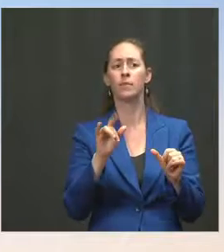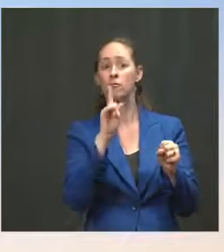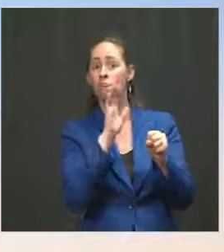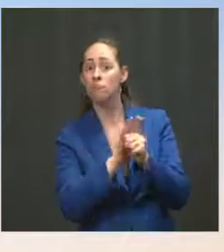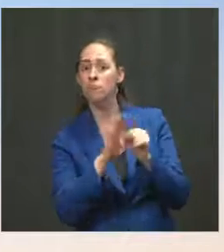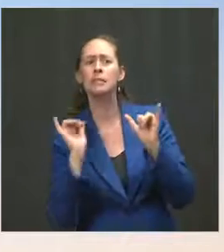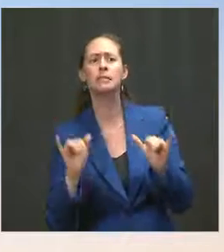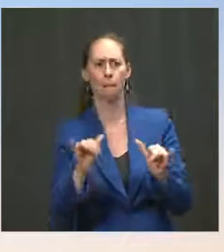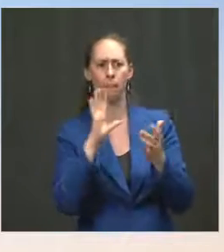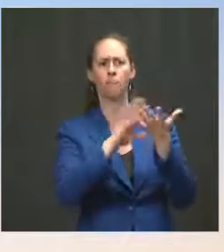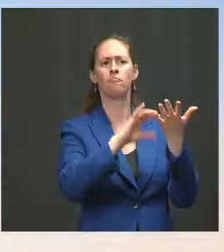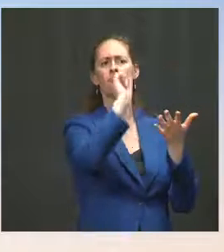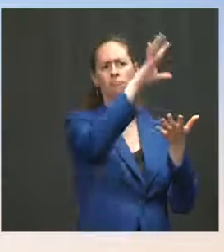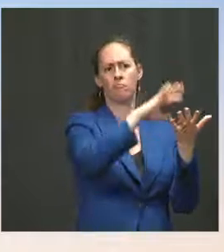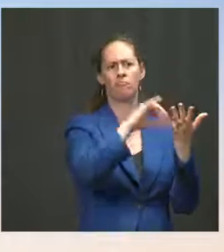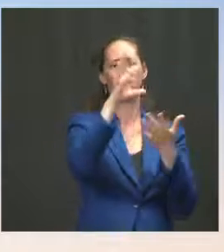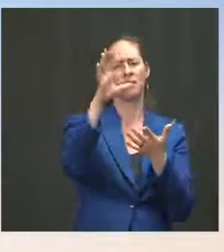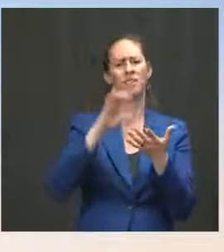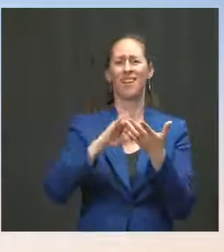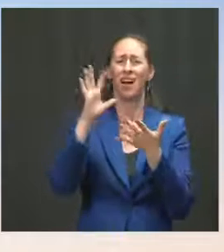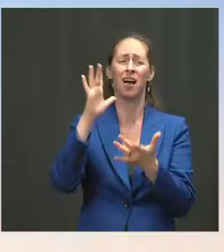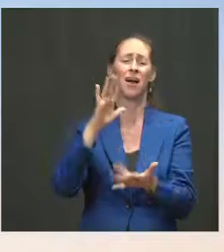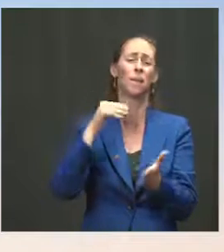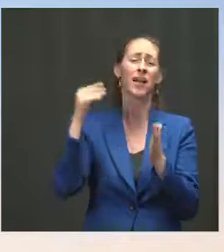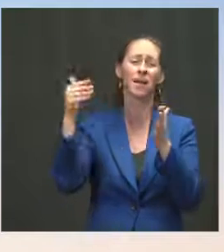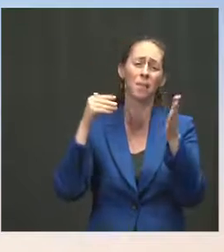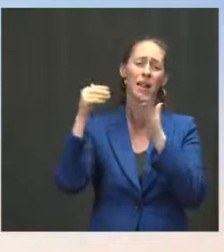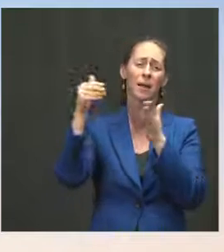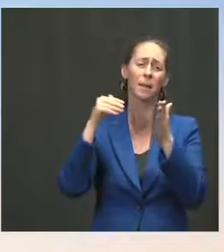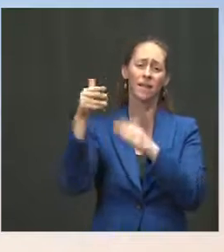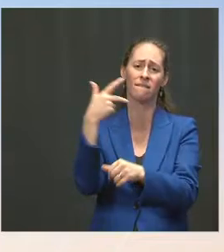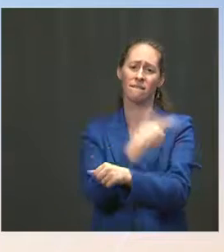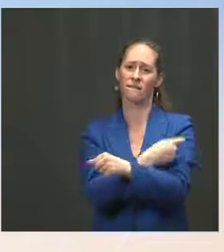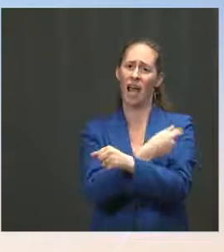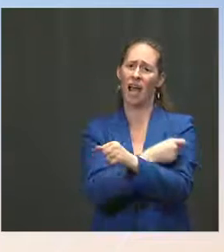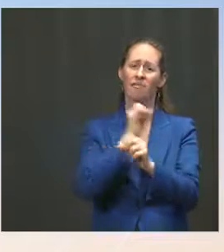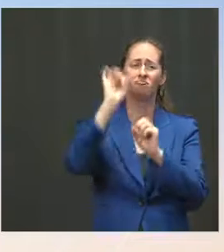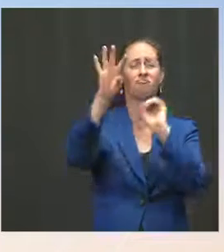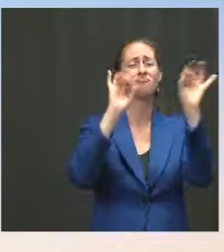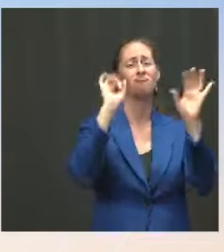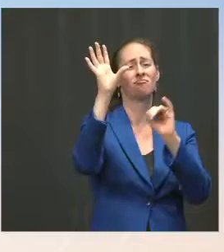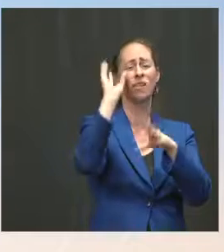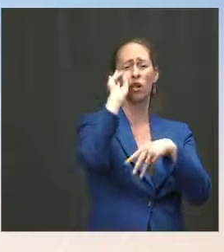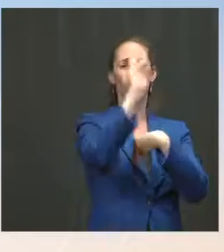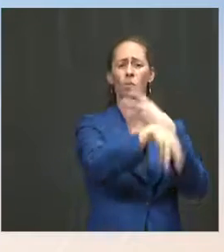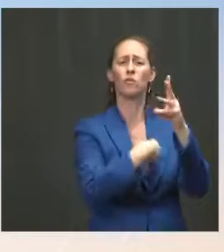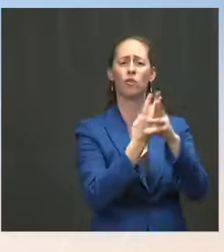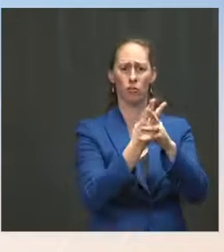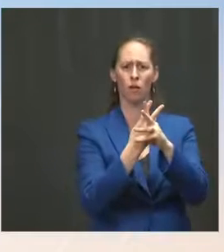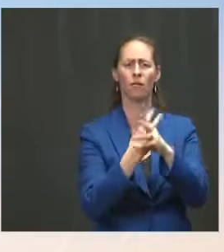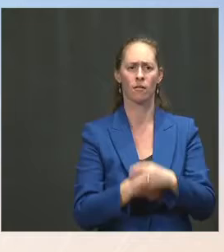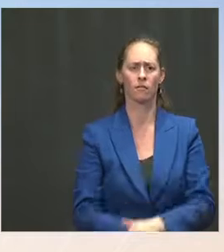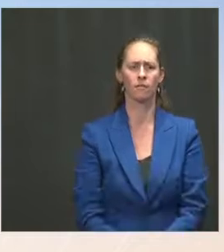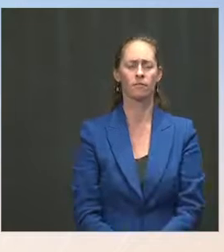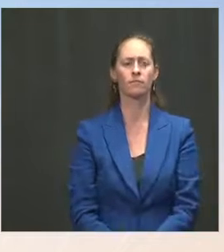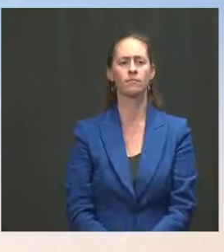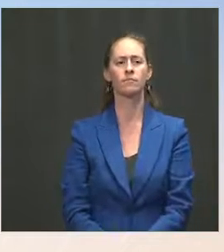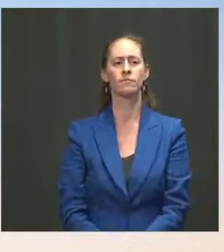across the summer months. I'd also note that we're also working to support vaccine manufacturing in Africa by providing